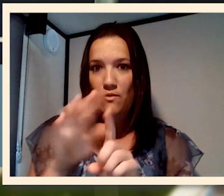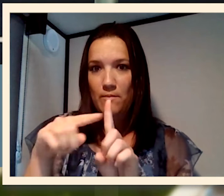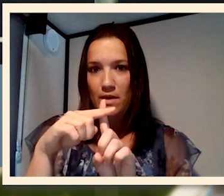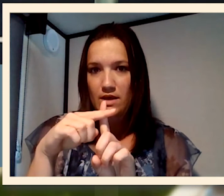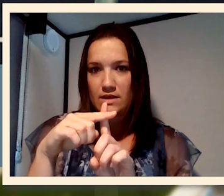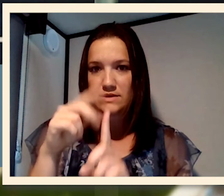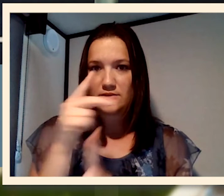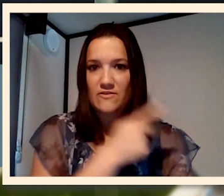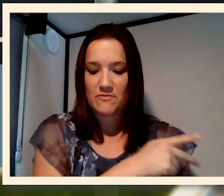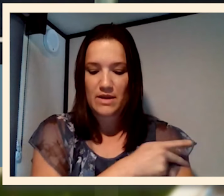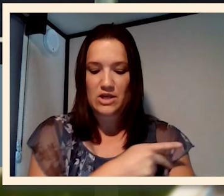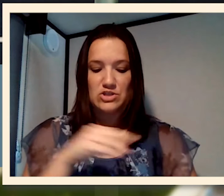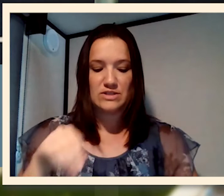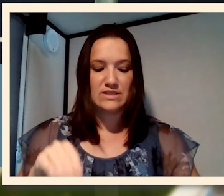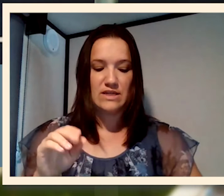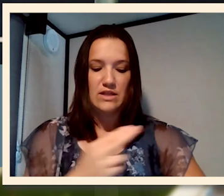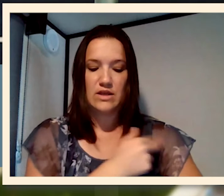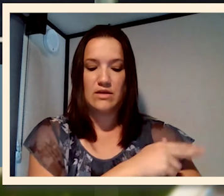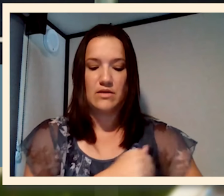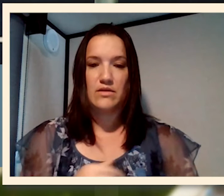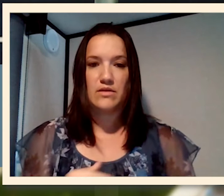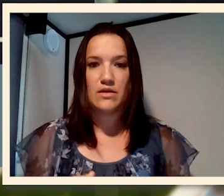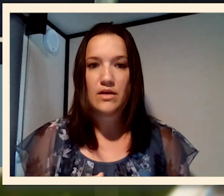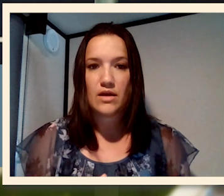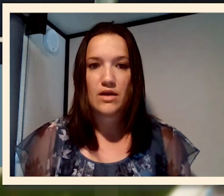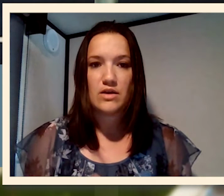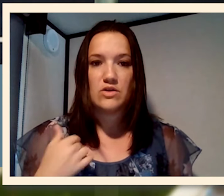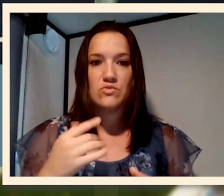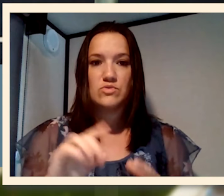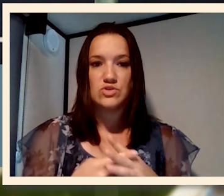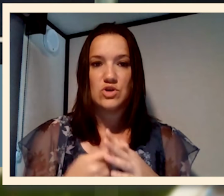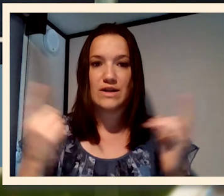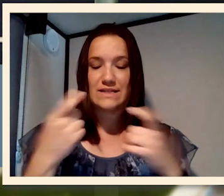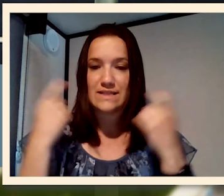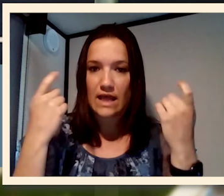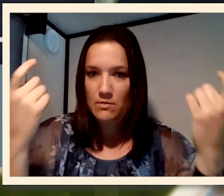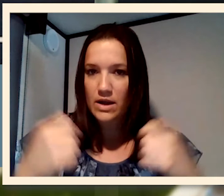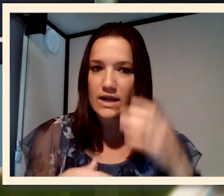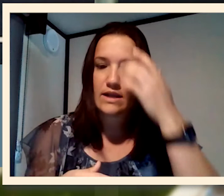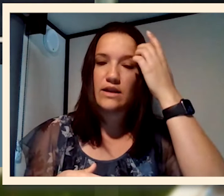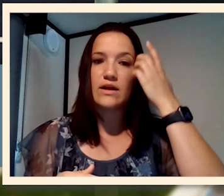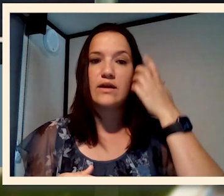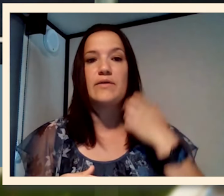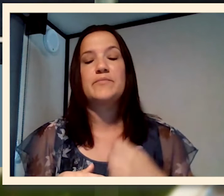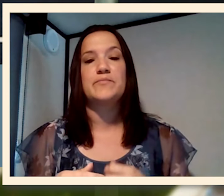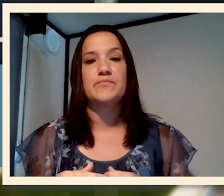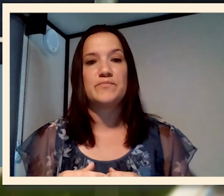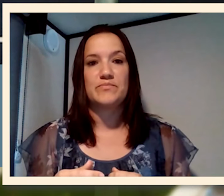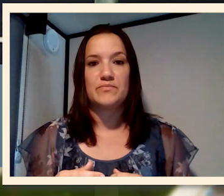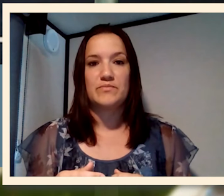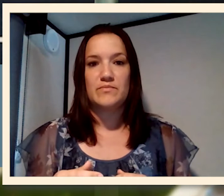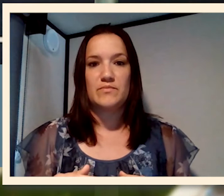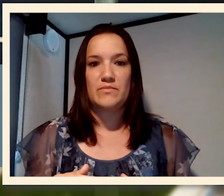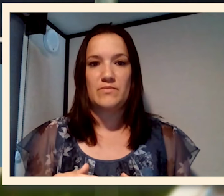to only having 6 COVID positive patients in the hospital, and we were certainly starting to celebrate.